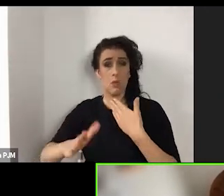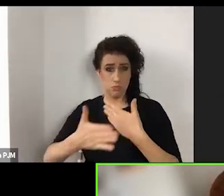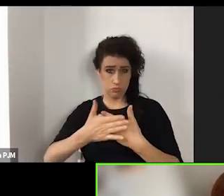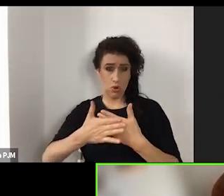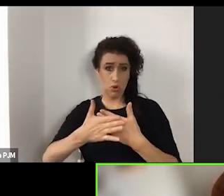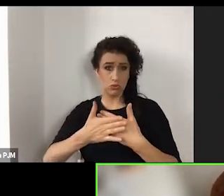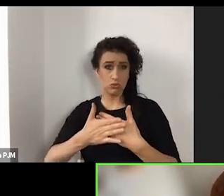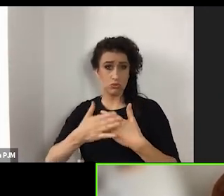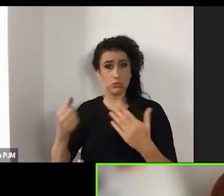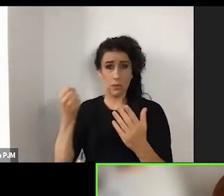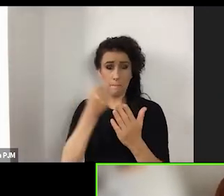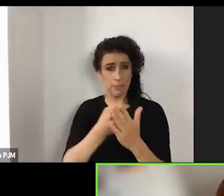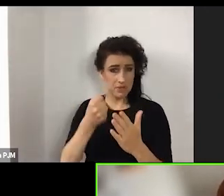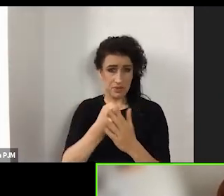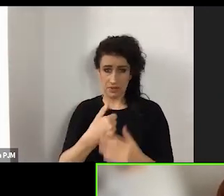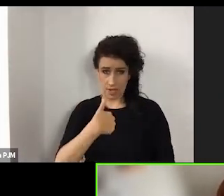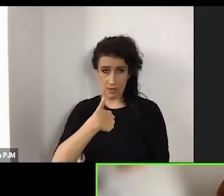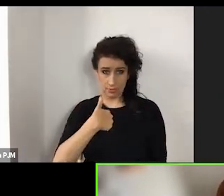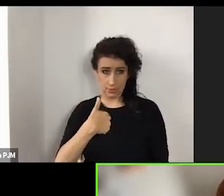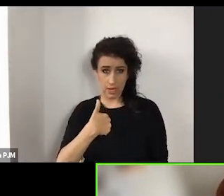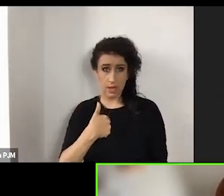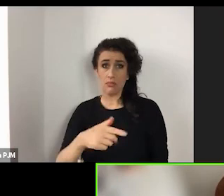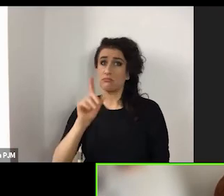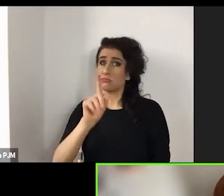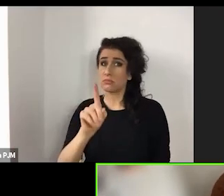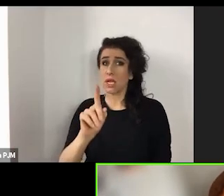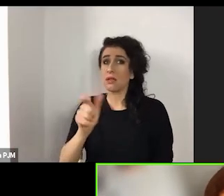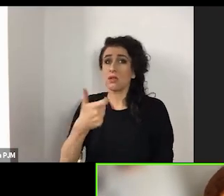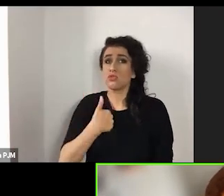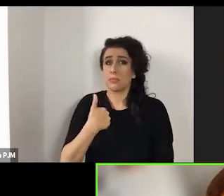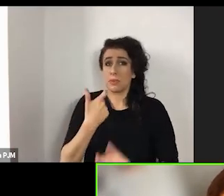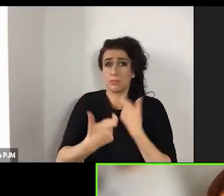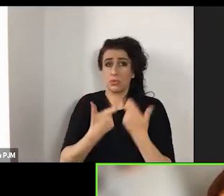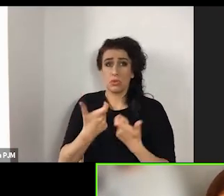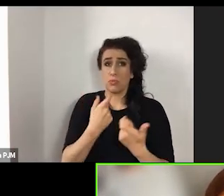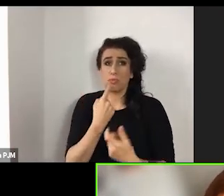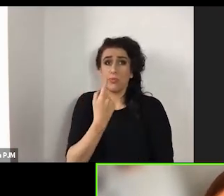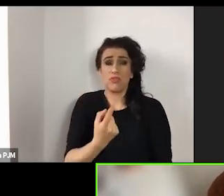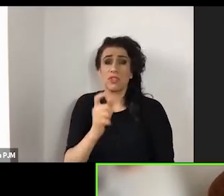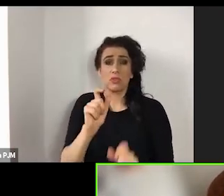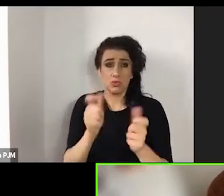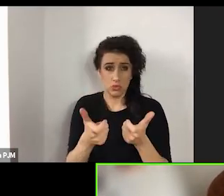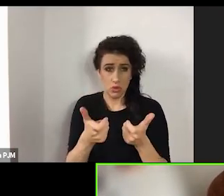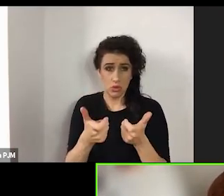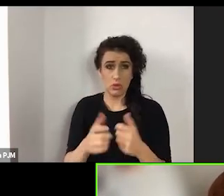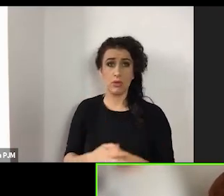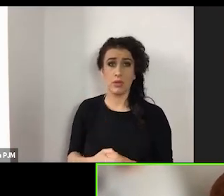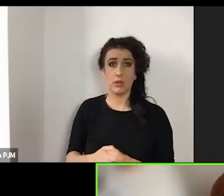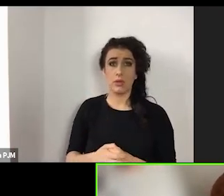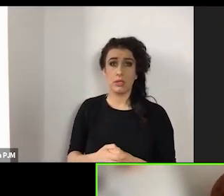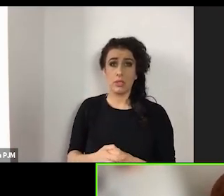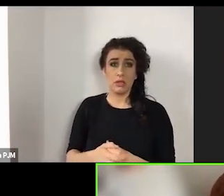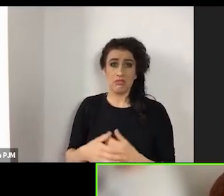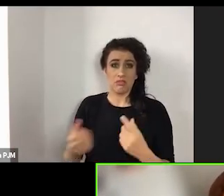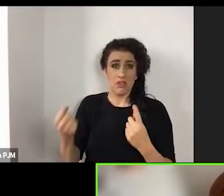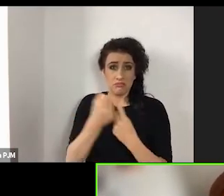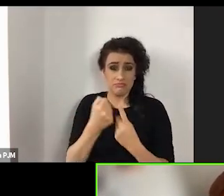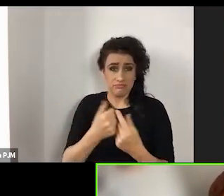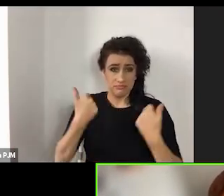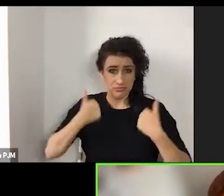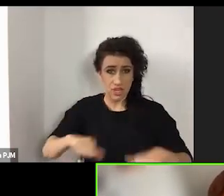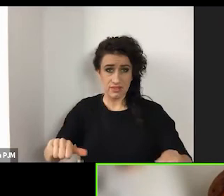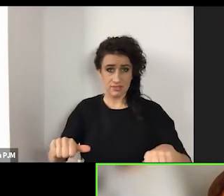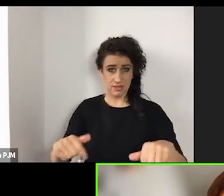husband and tell him, please do not do any act of violence against the